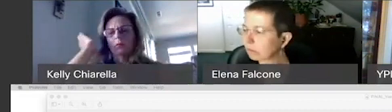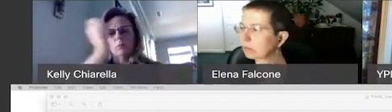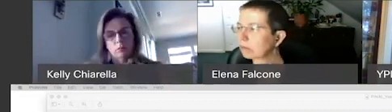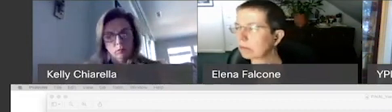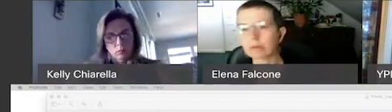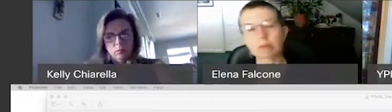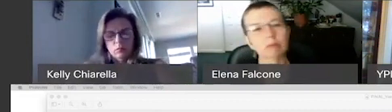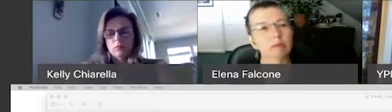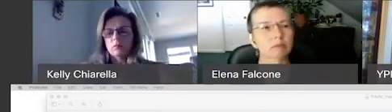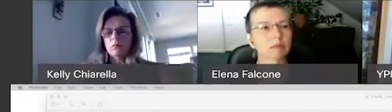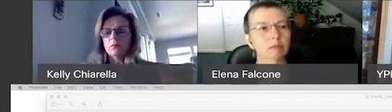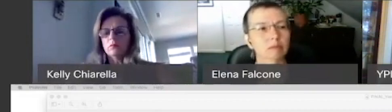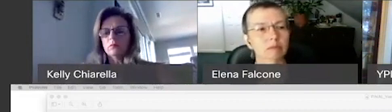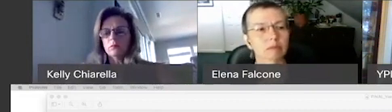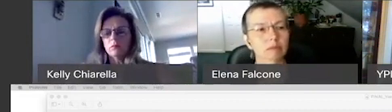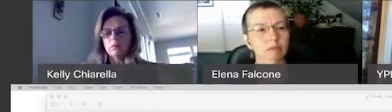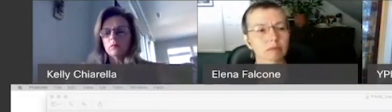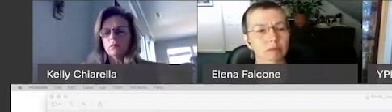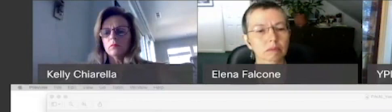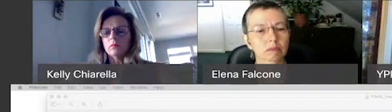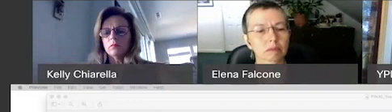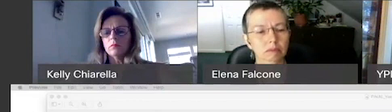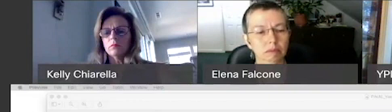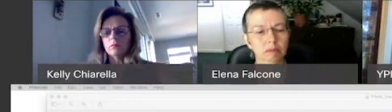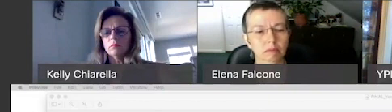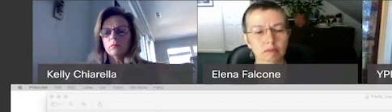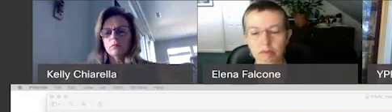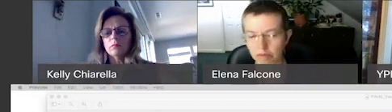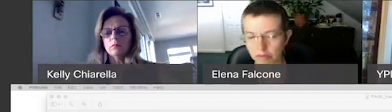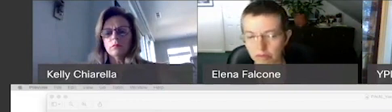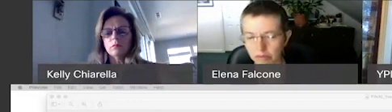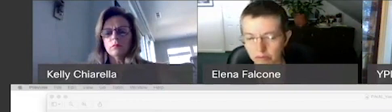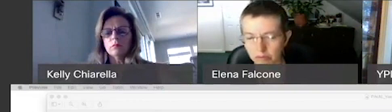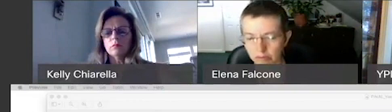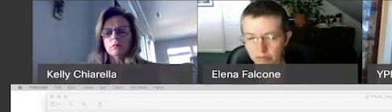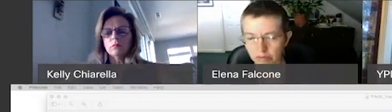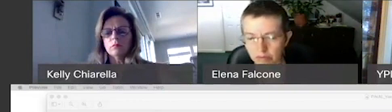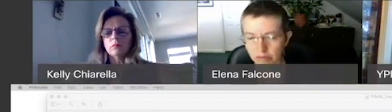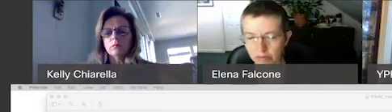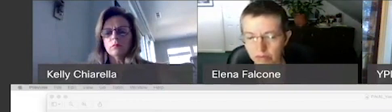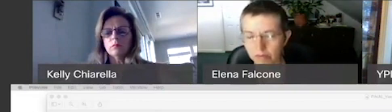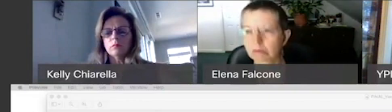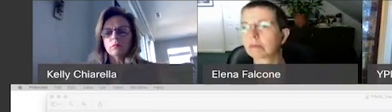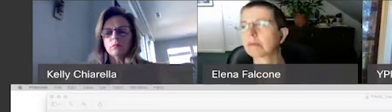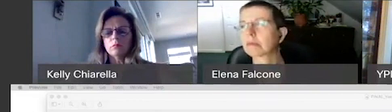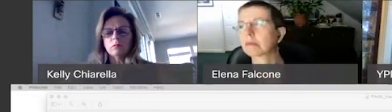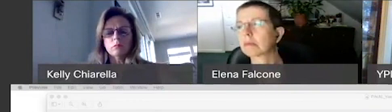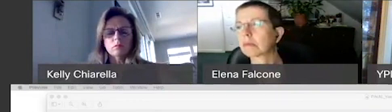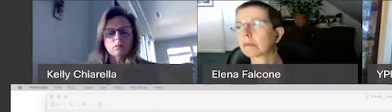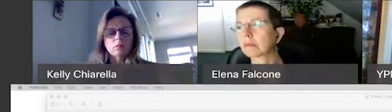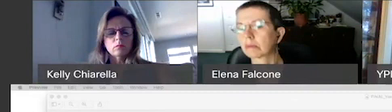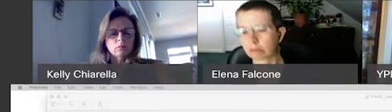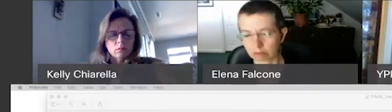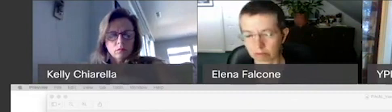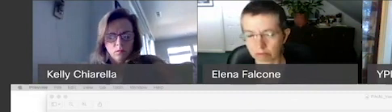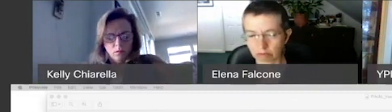comes to these products. So we're getting fewer complaints about that than we were. But if you do see price gouging, please let us know. I'll give contact information